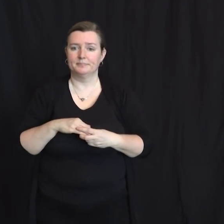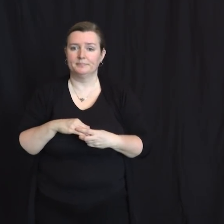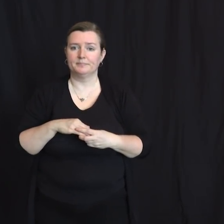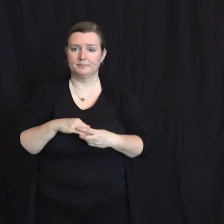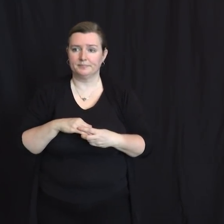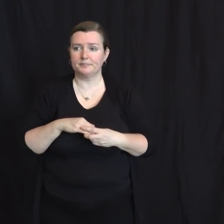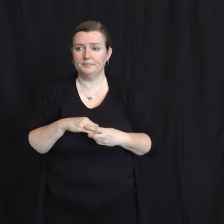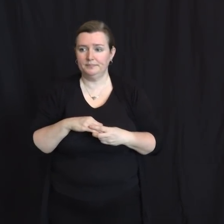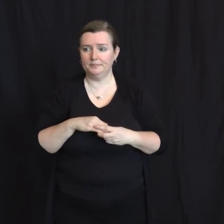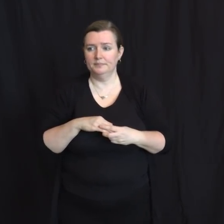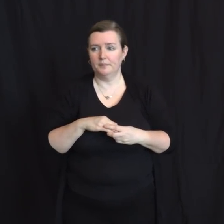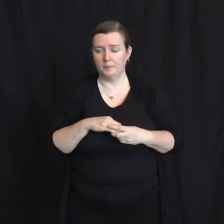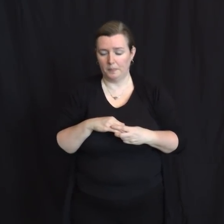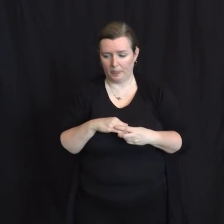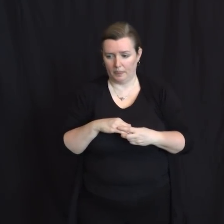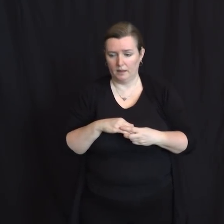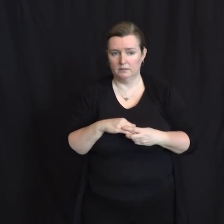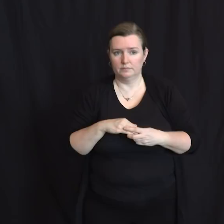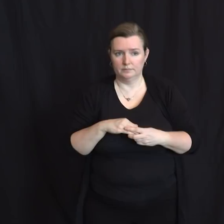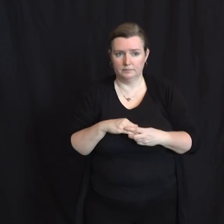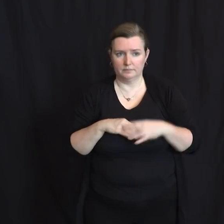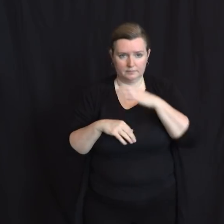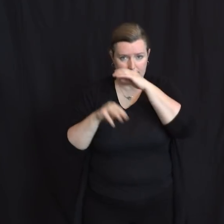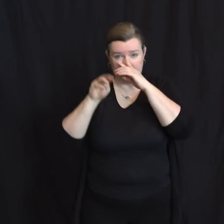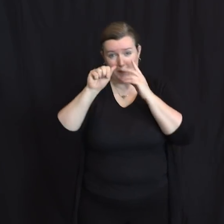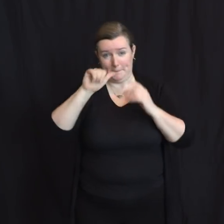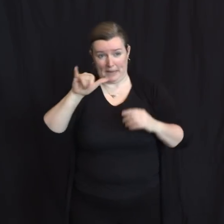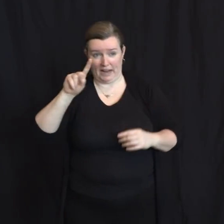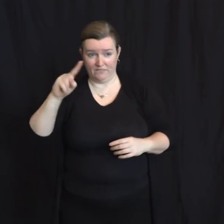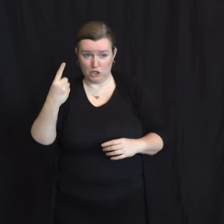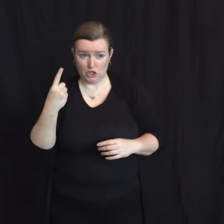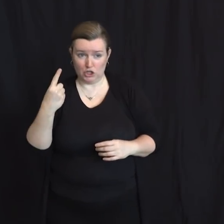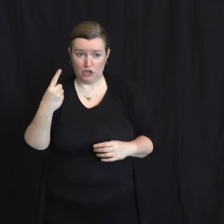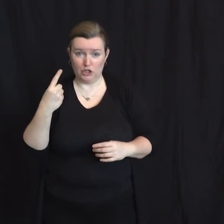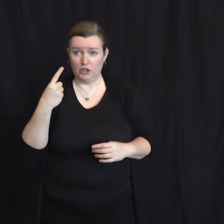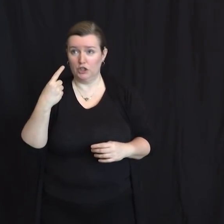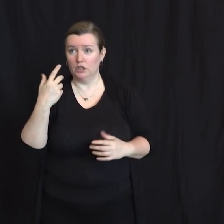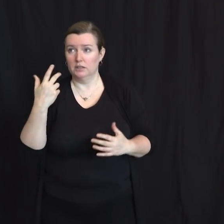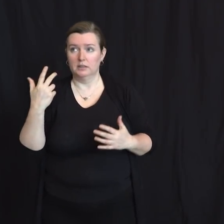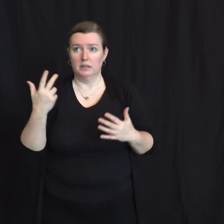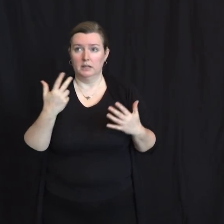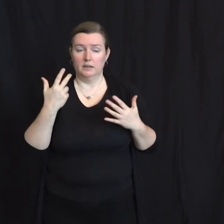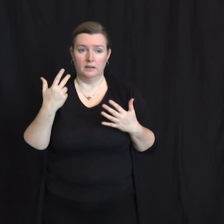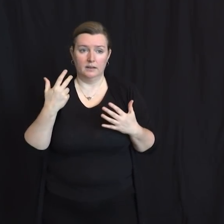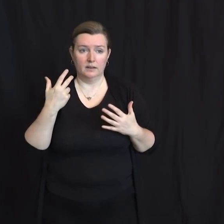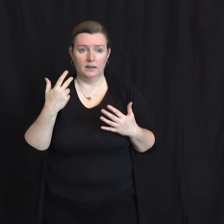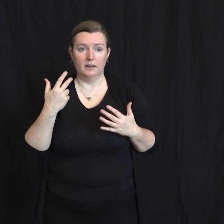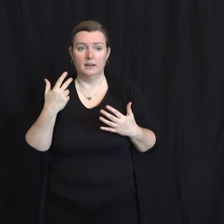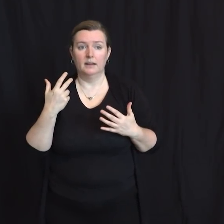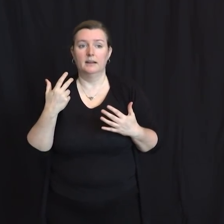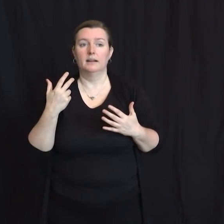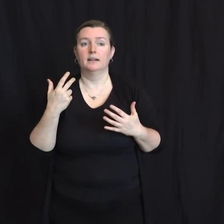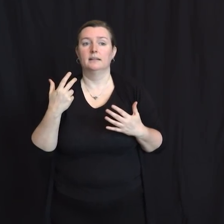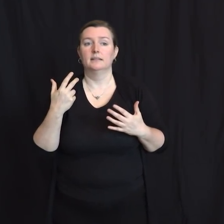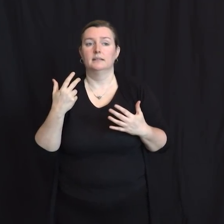to tell you on May Day. Which is, I guess, as you suggest, next